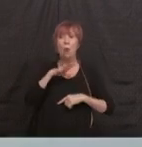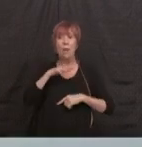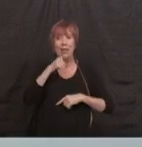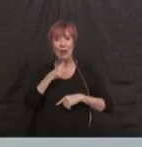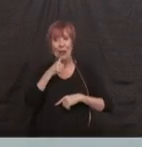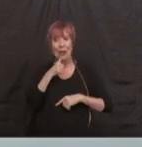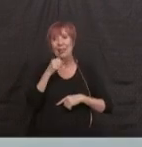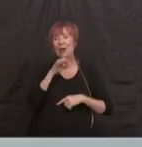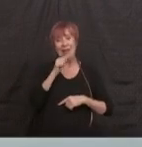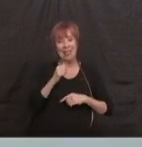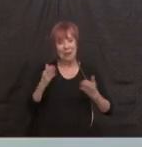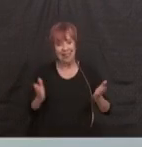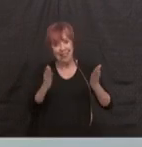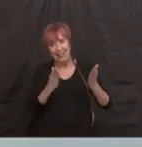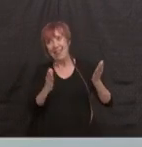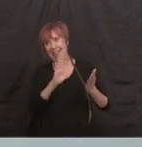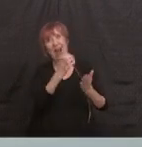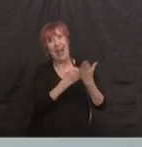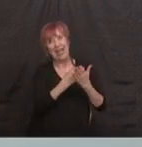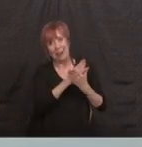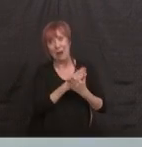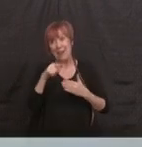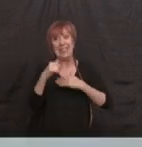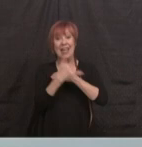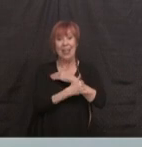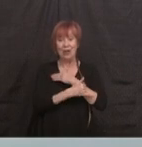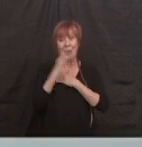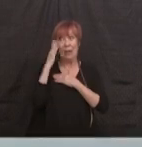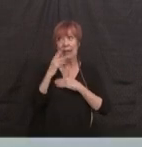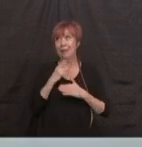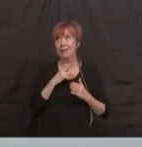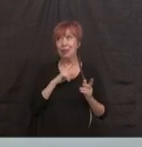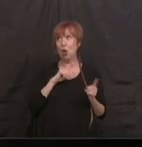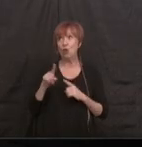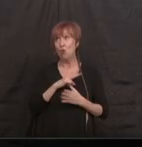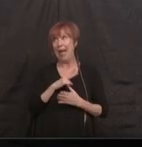not advancing their economic rights, this county is going to go to heck in a handbasket.